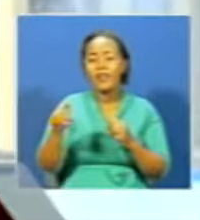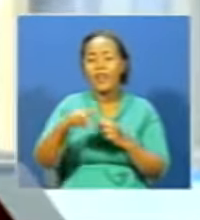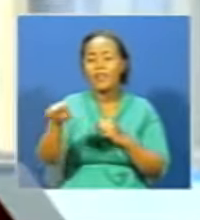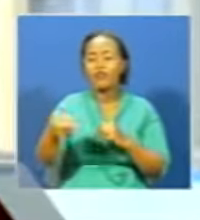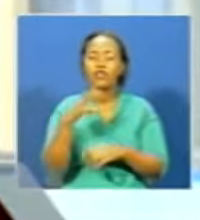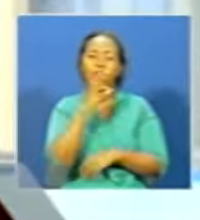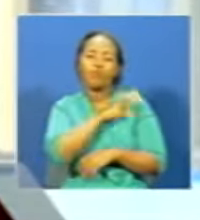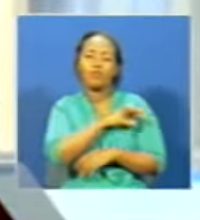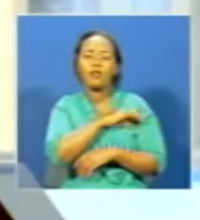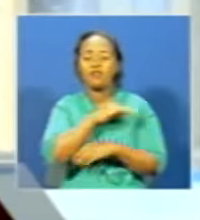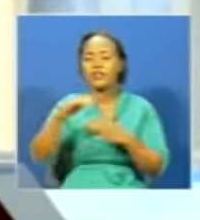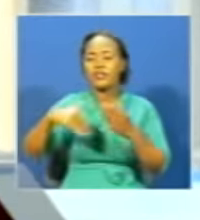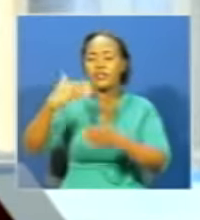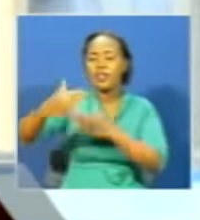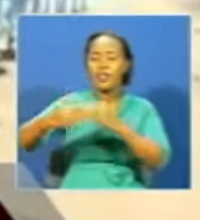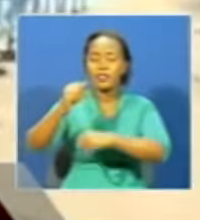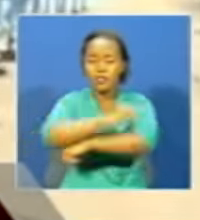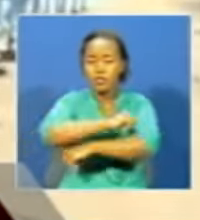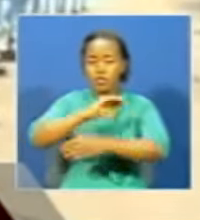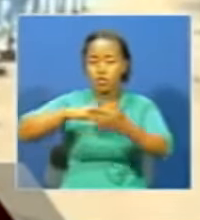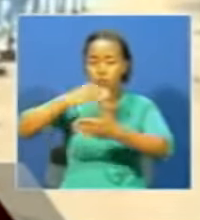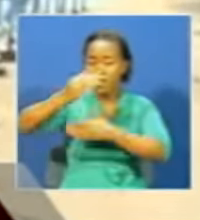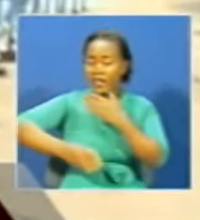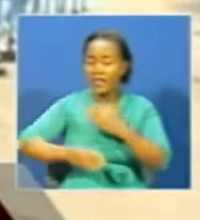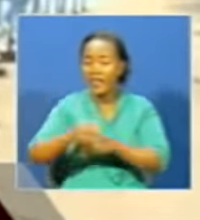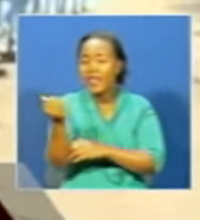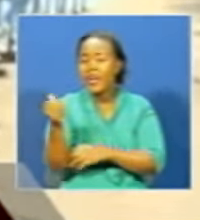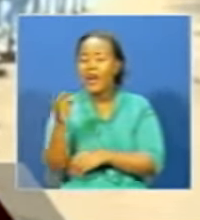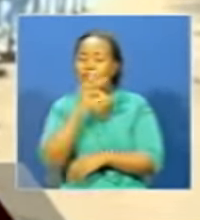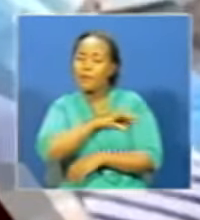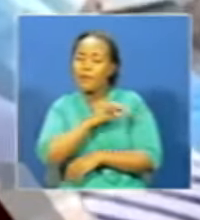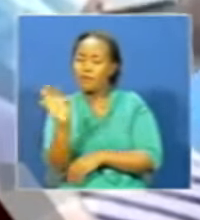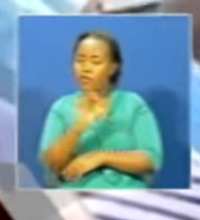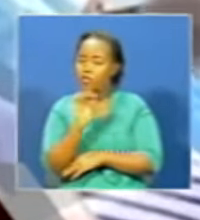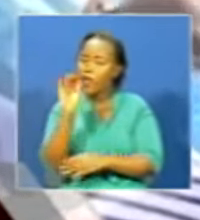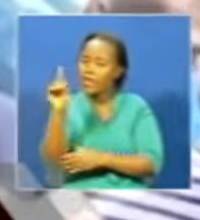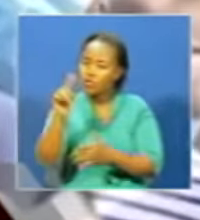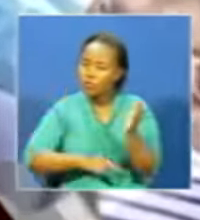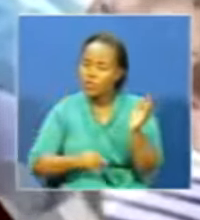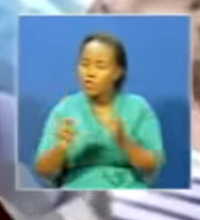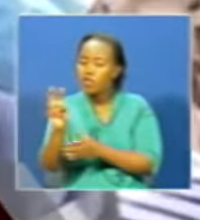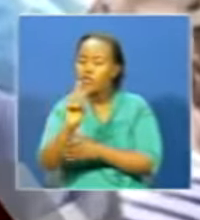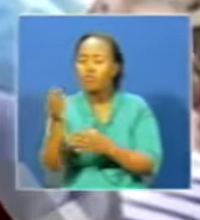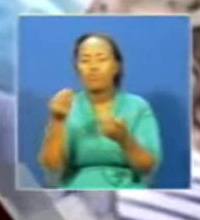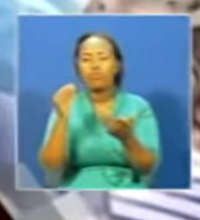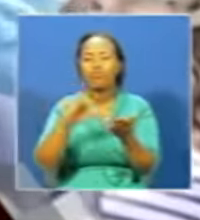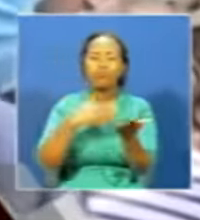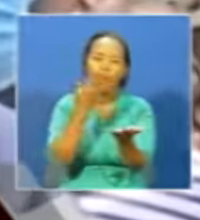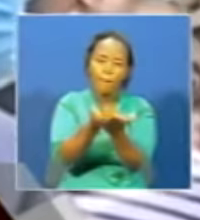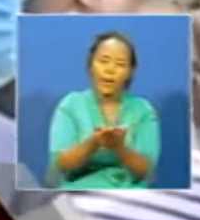calendar, with those not lucky advised to seek bursaries from the constituency kitty. Those who don't get should not